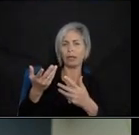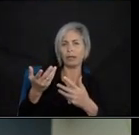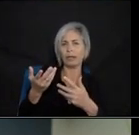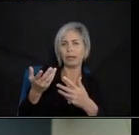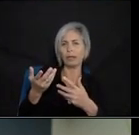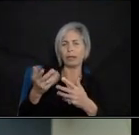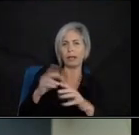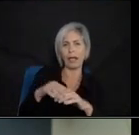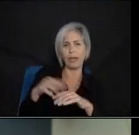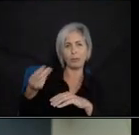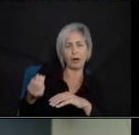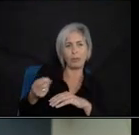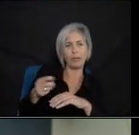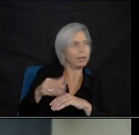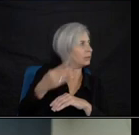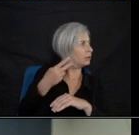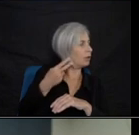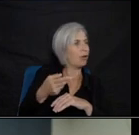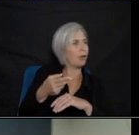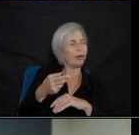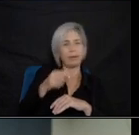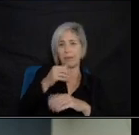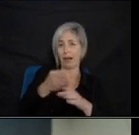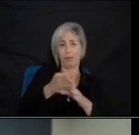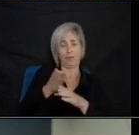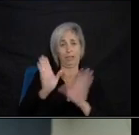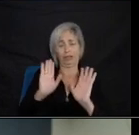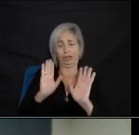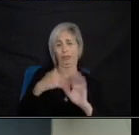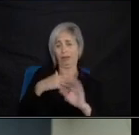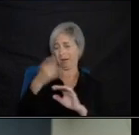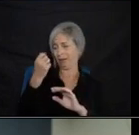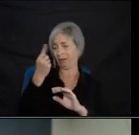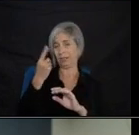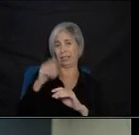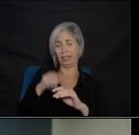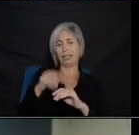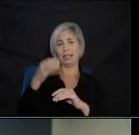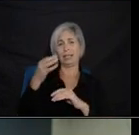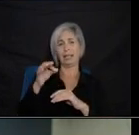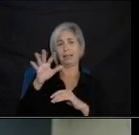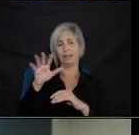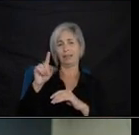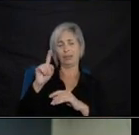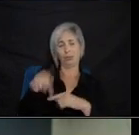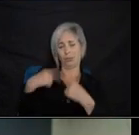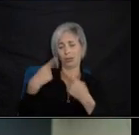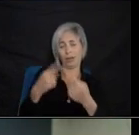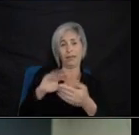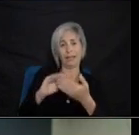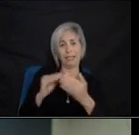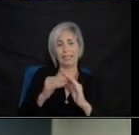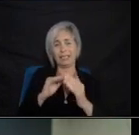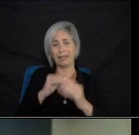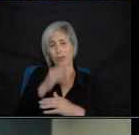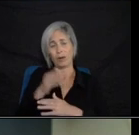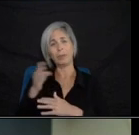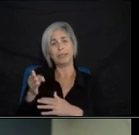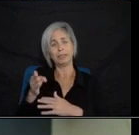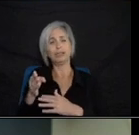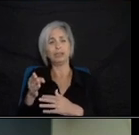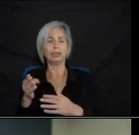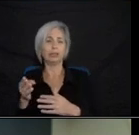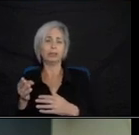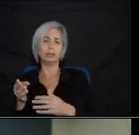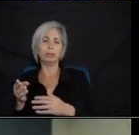this property. I'm not a professional. My understanding is that in 1961, the city of Boynton Beach accepted,